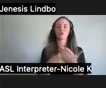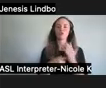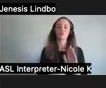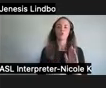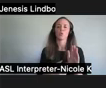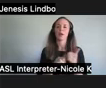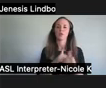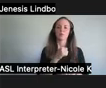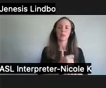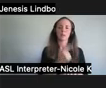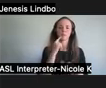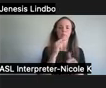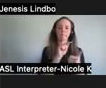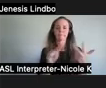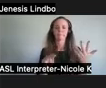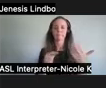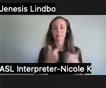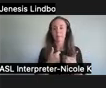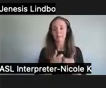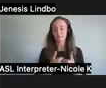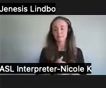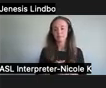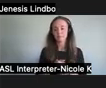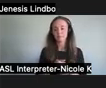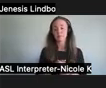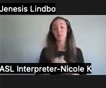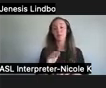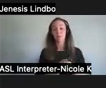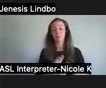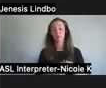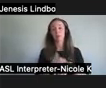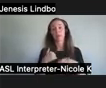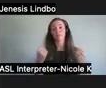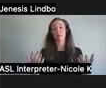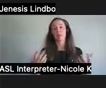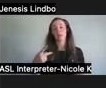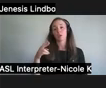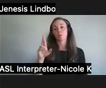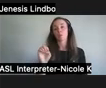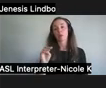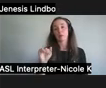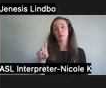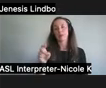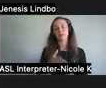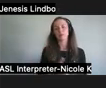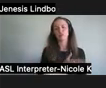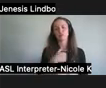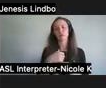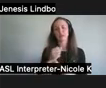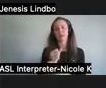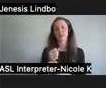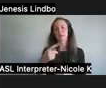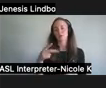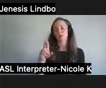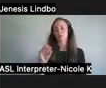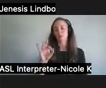specific games as well. One other thing too, though, is that there's a lot of pre-made profiles already available through the quad stick site